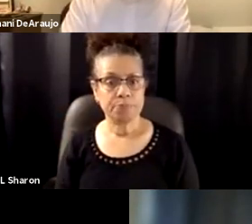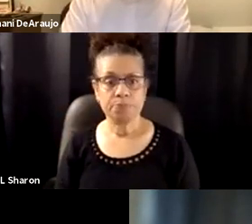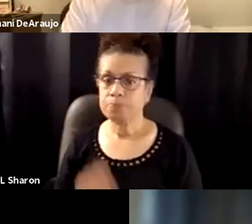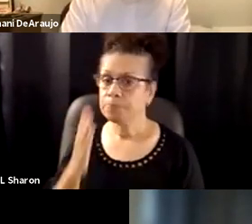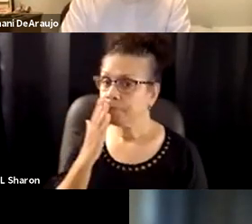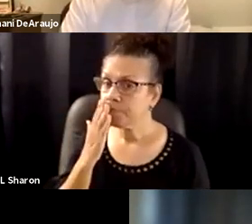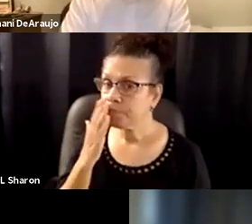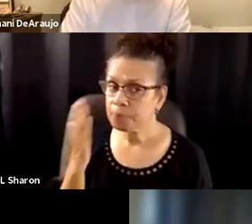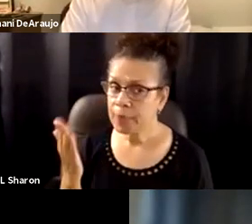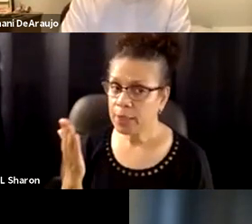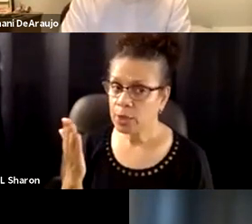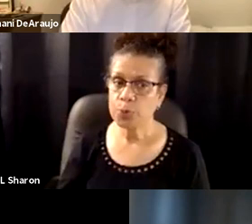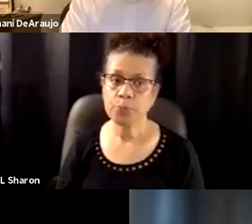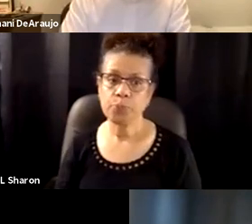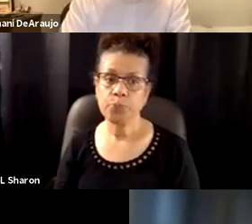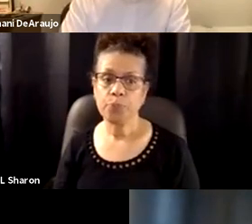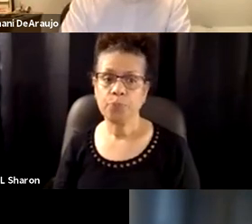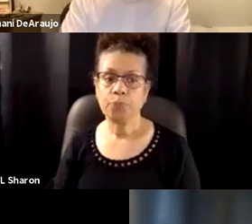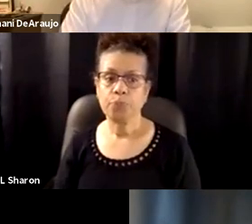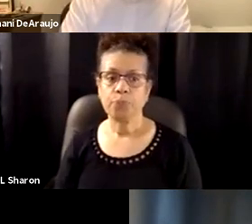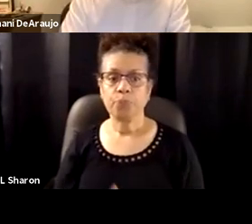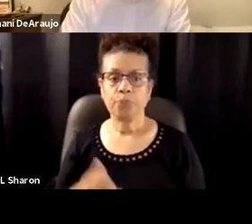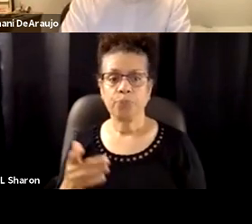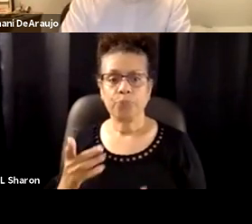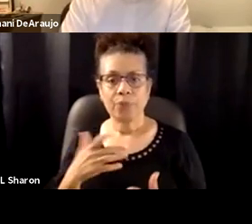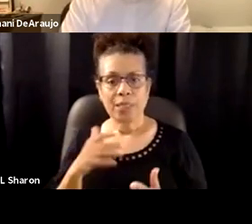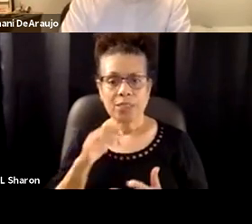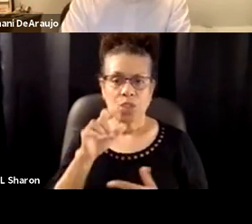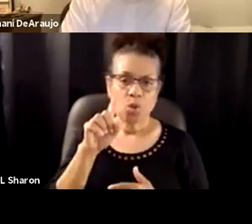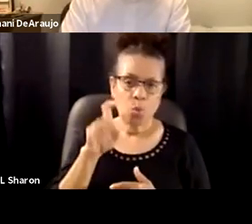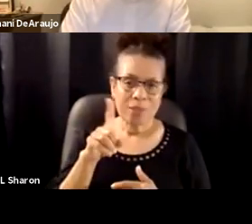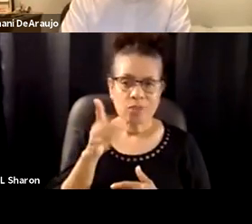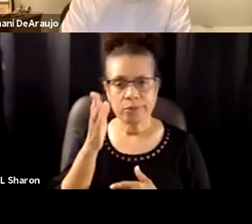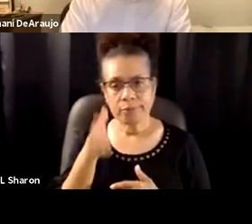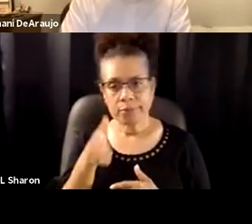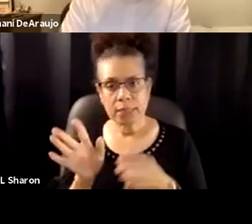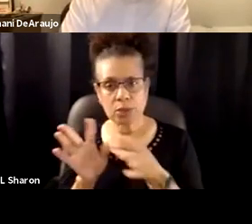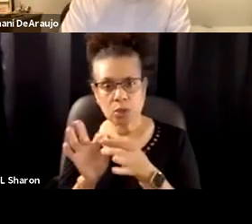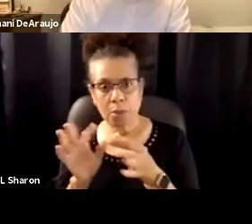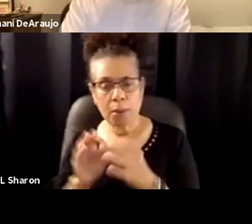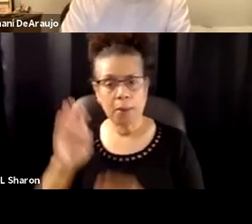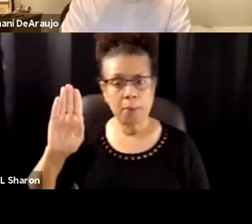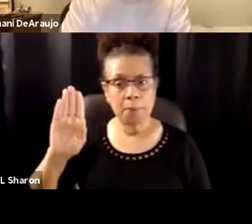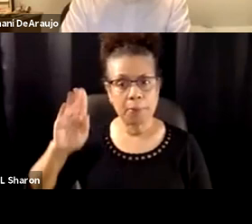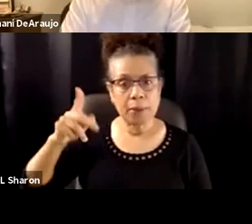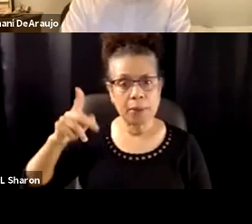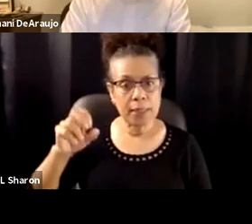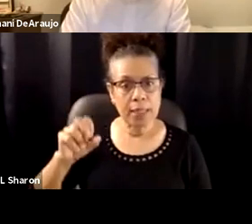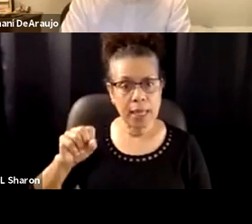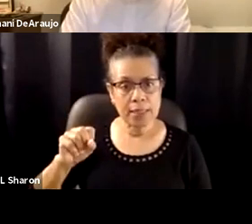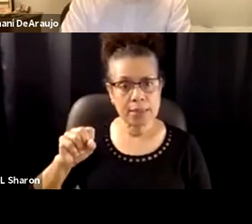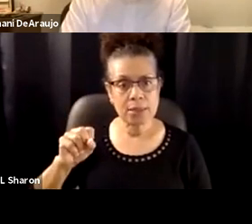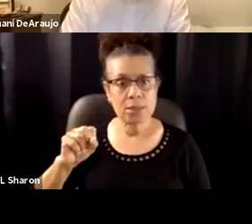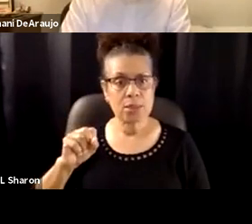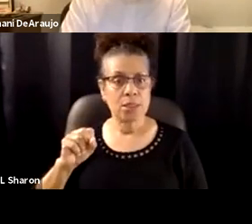you um so my it's more of a it's like a question comment um so does bps know that a few schools including mine do not